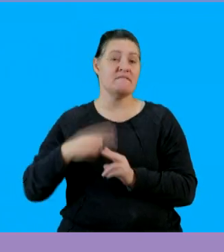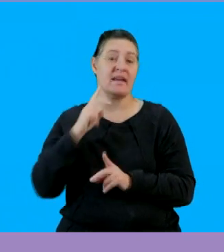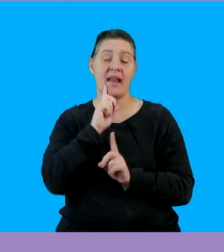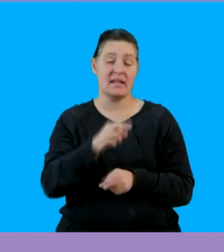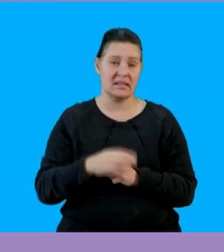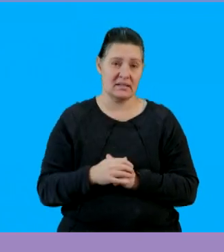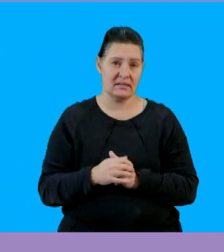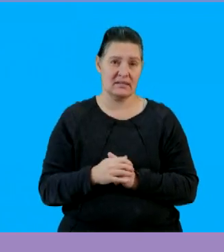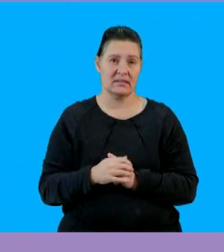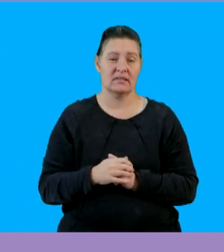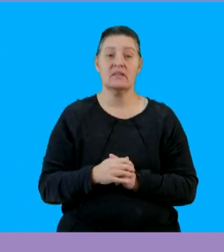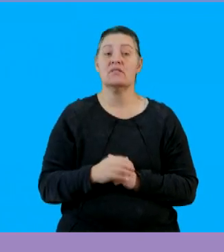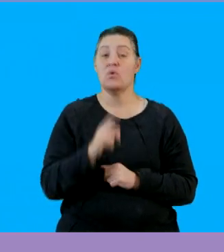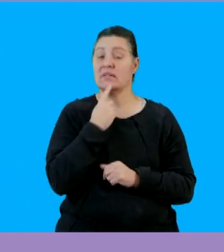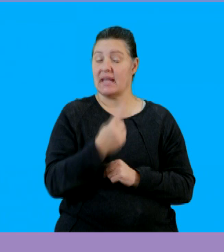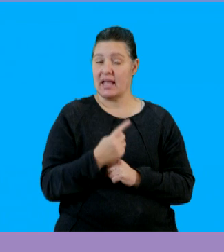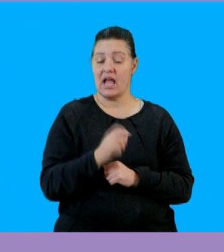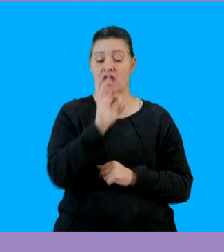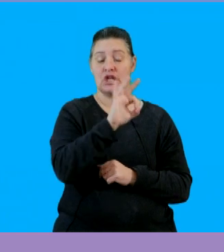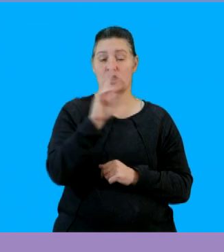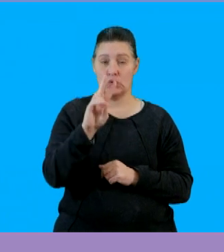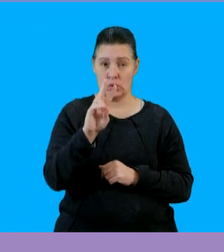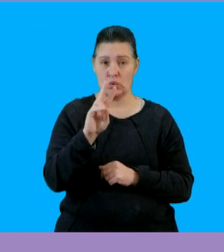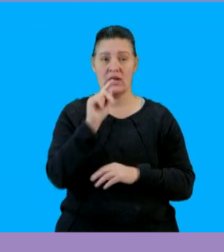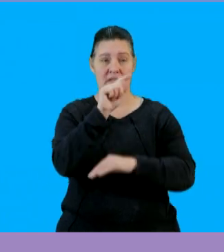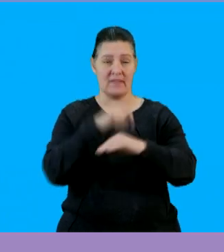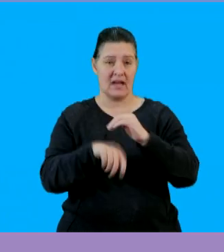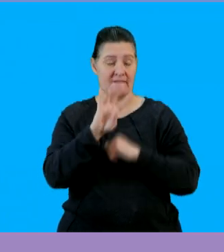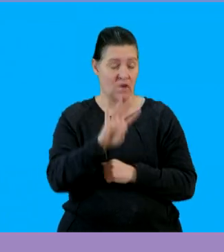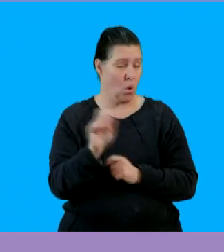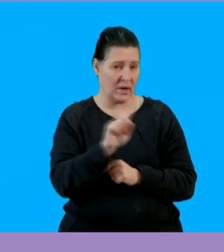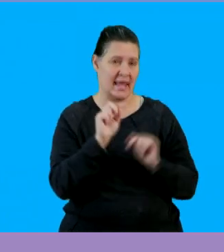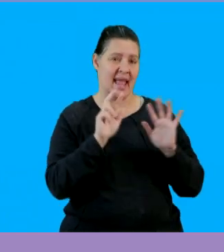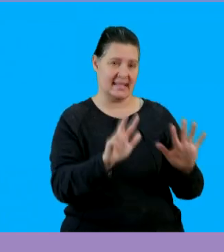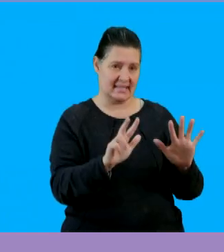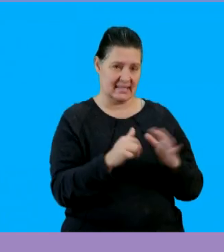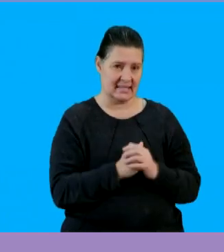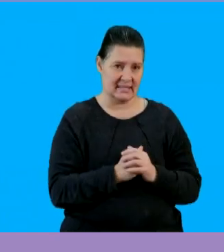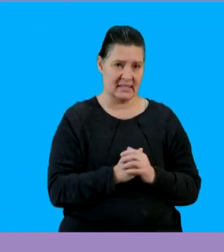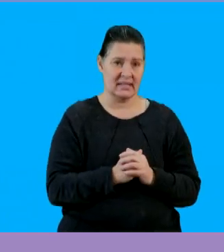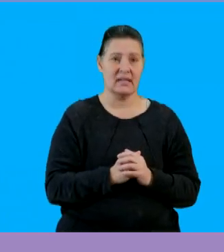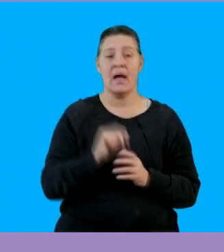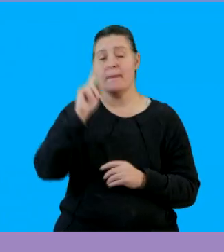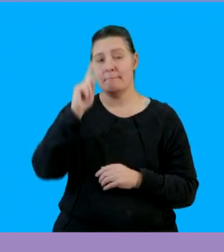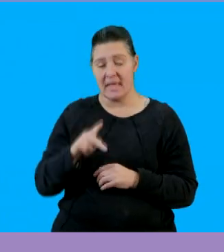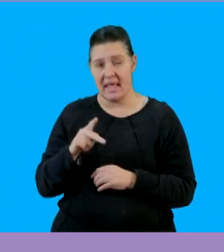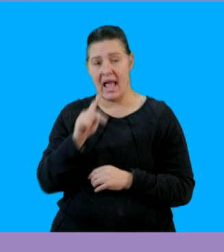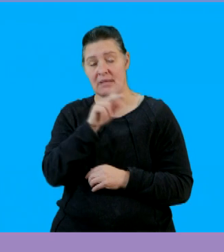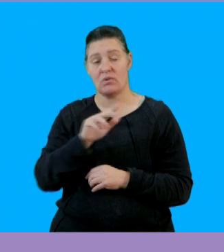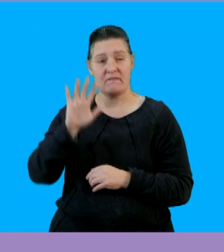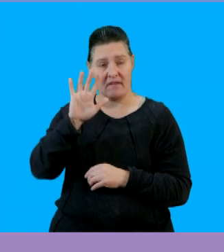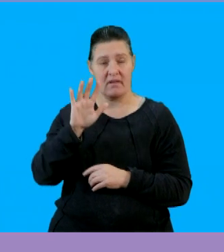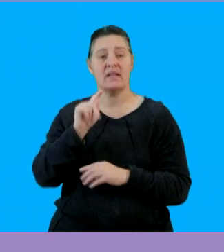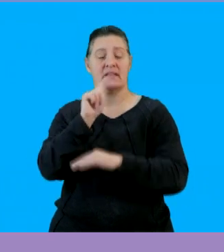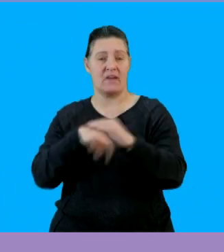what is going to be the final answer? We are going to say 32 divided by 4, that is 8. And p